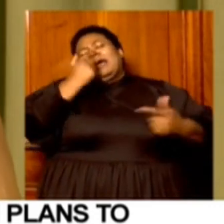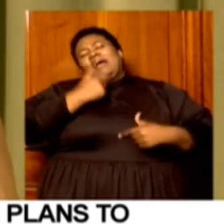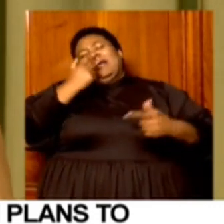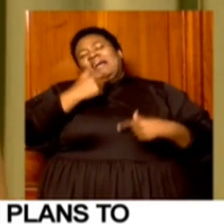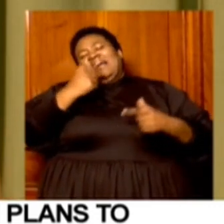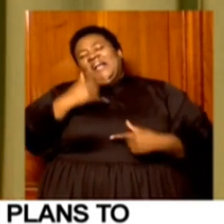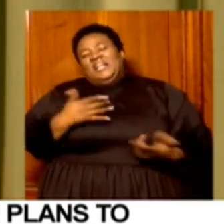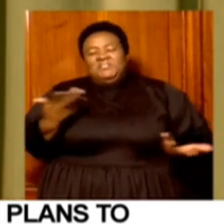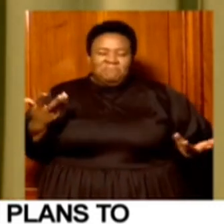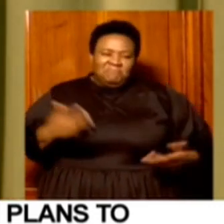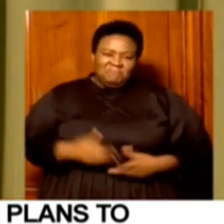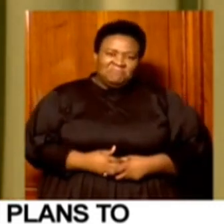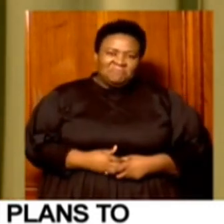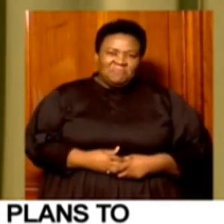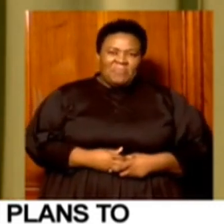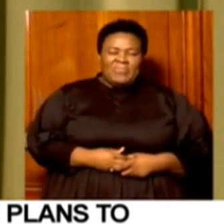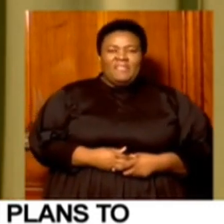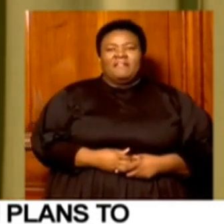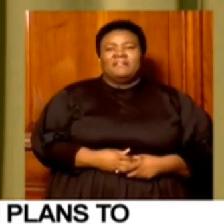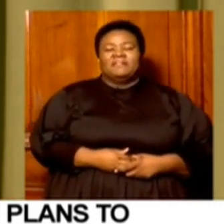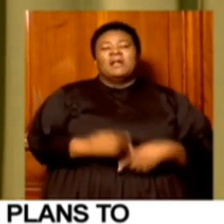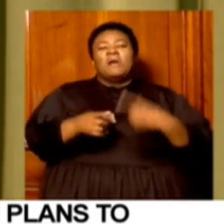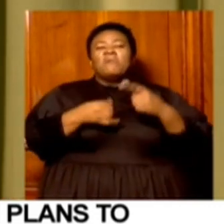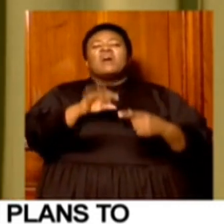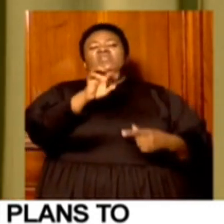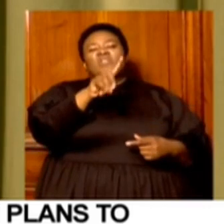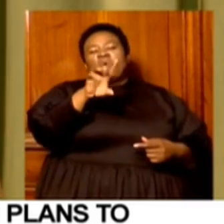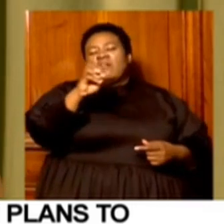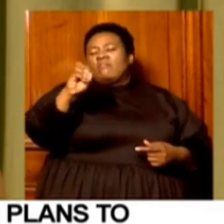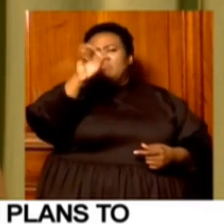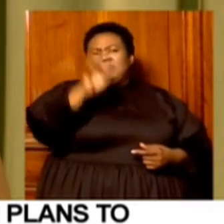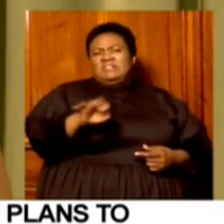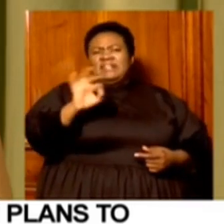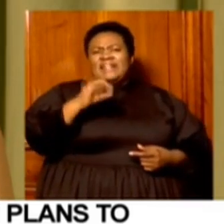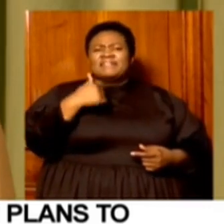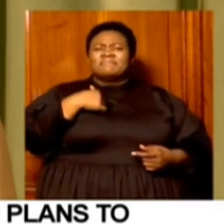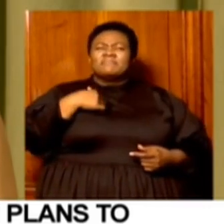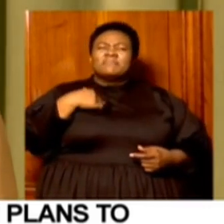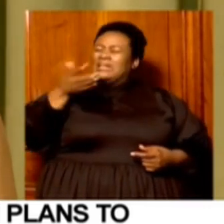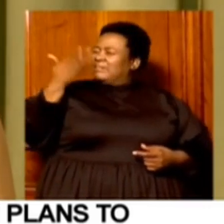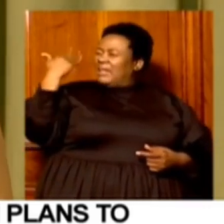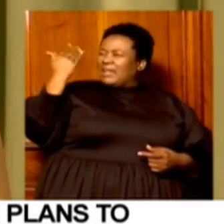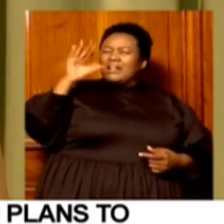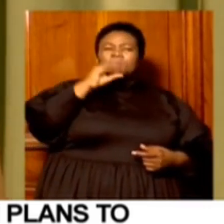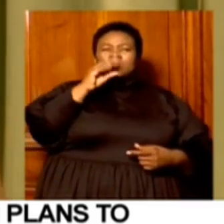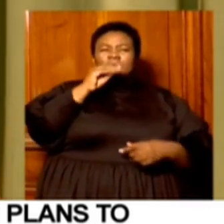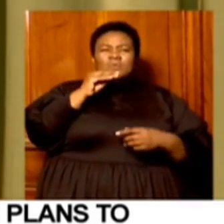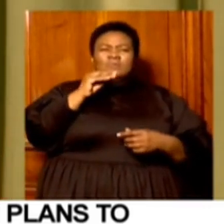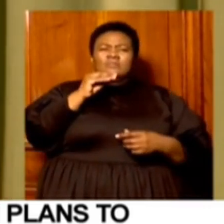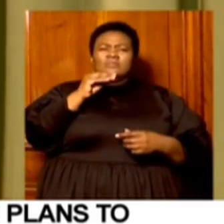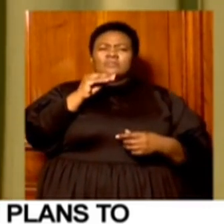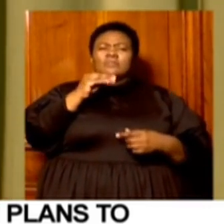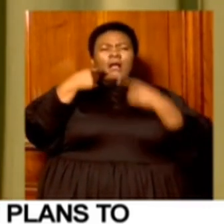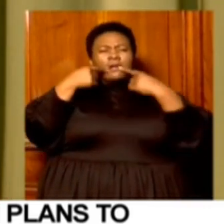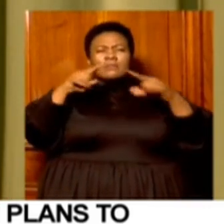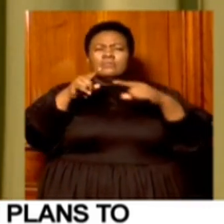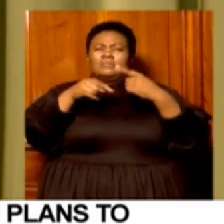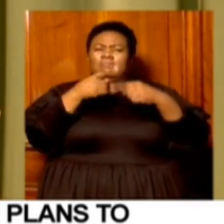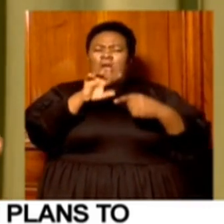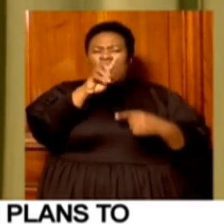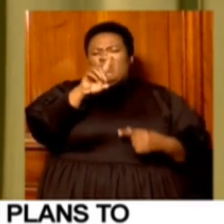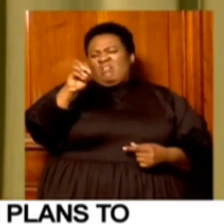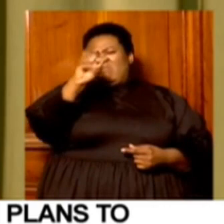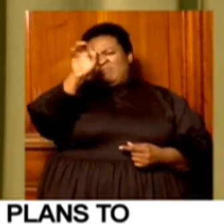About cartooning us about this 100%. I spoke about 100% long time ago. Are we interested to go